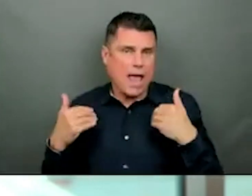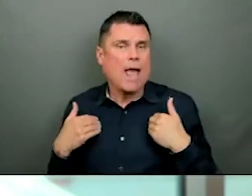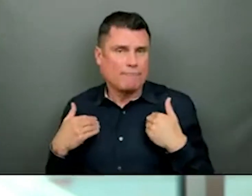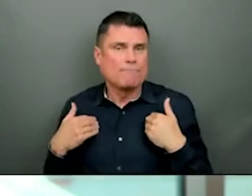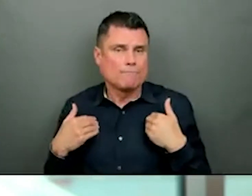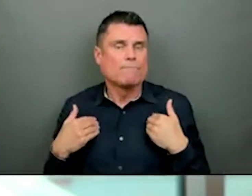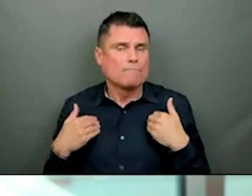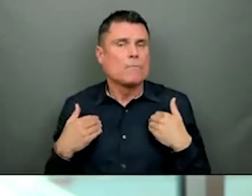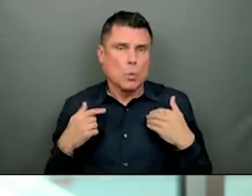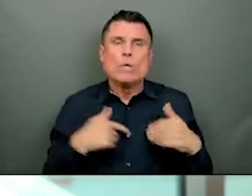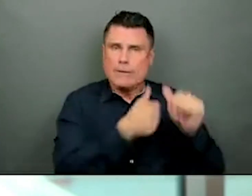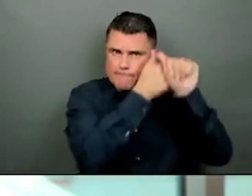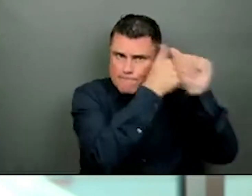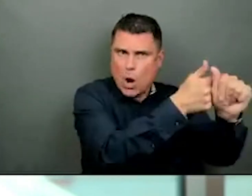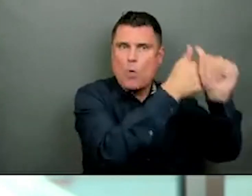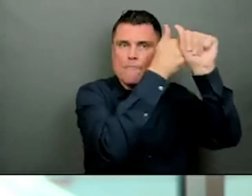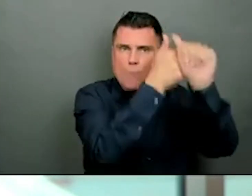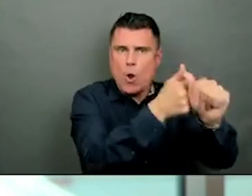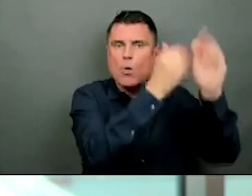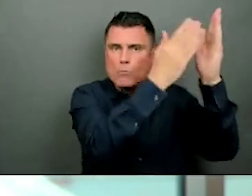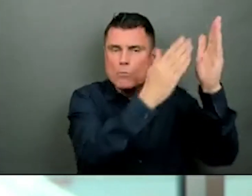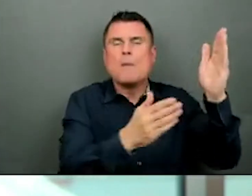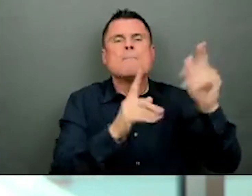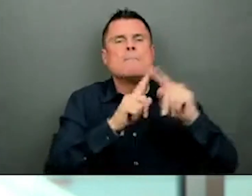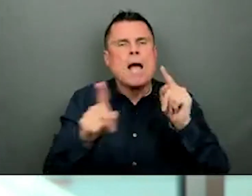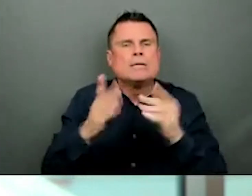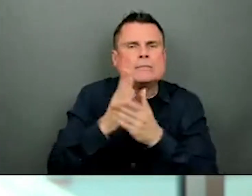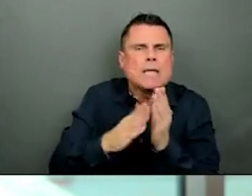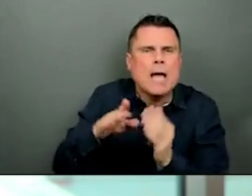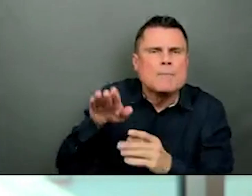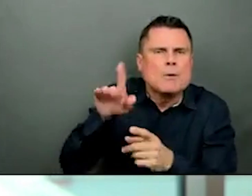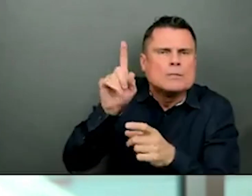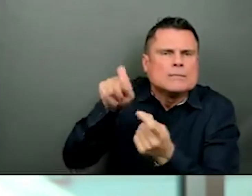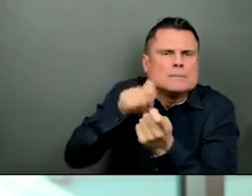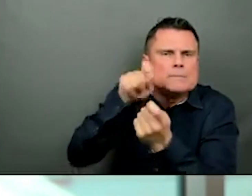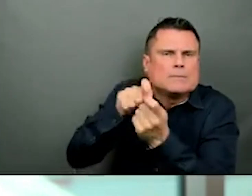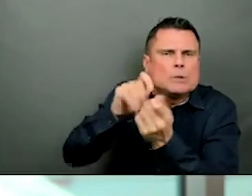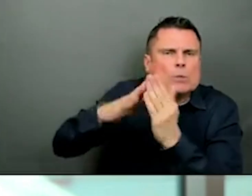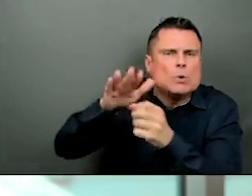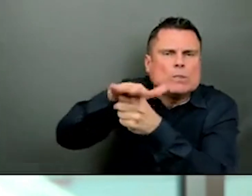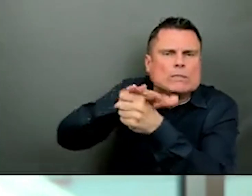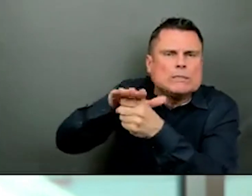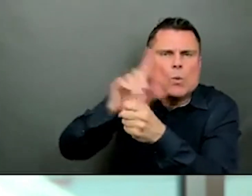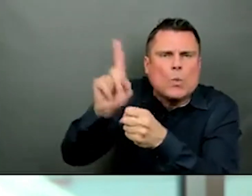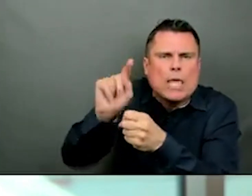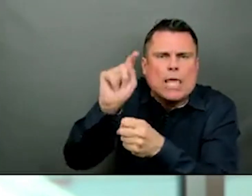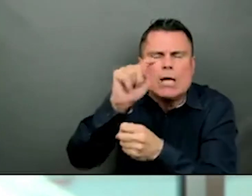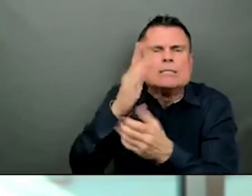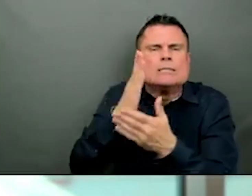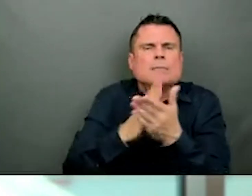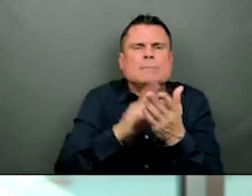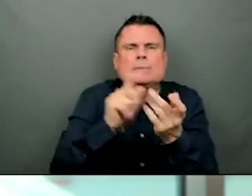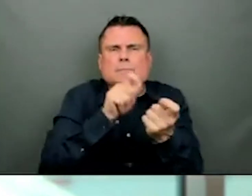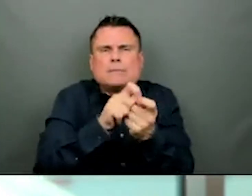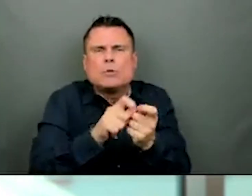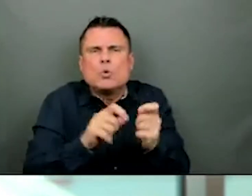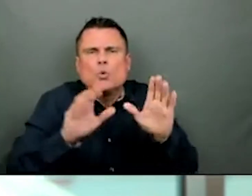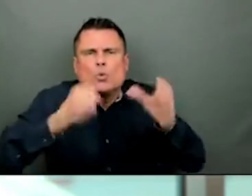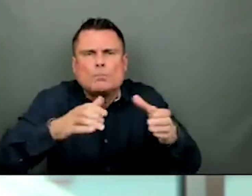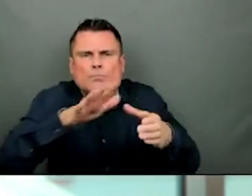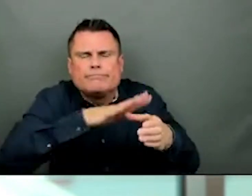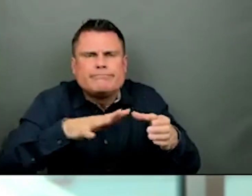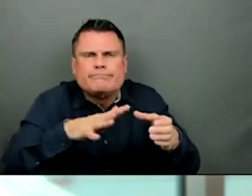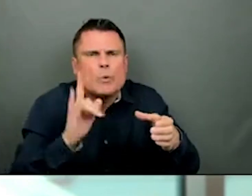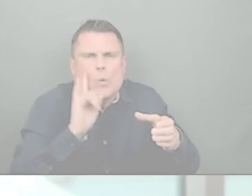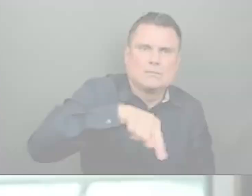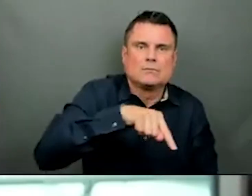And that's what we've been doing in BC. We're only limited by the amount of vaccine we have, and we're delighted every time any vaccine arrives in BC,